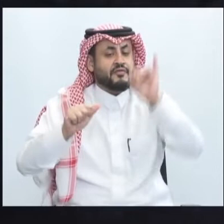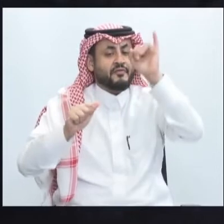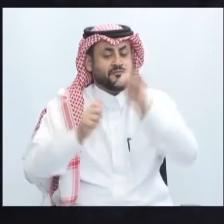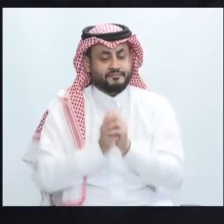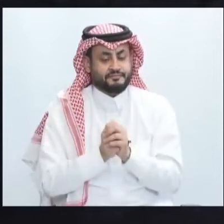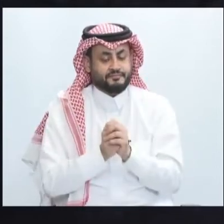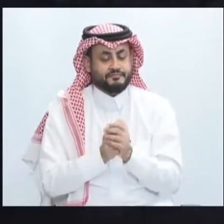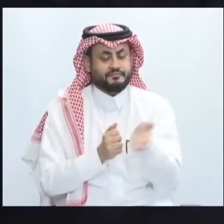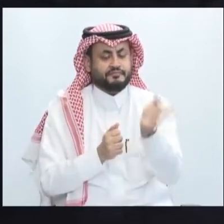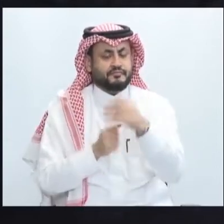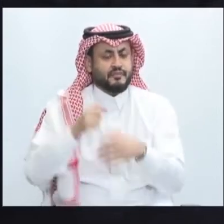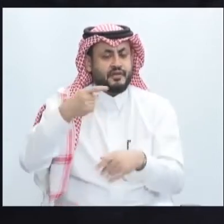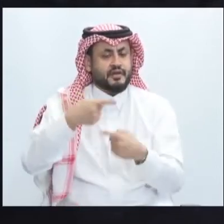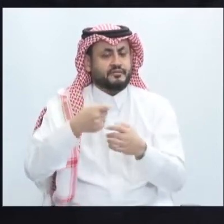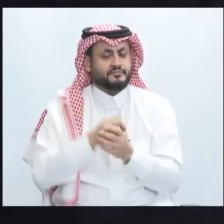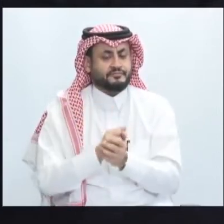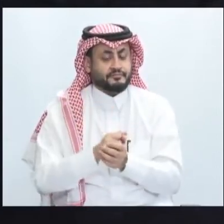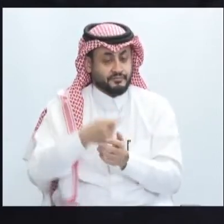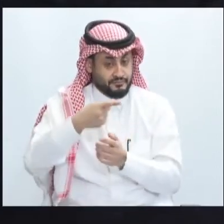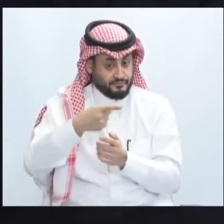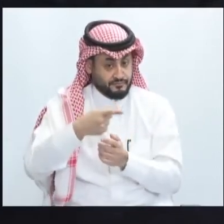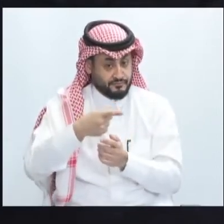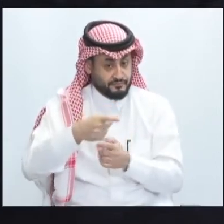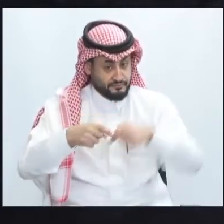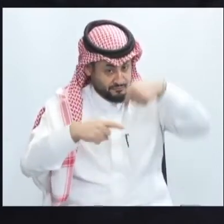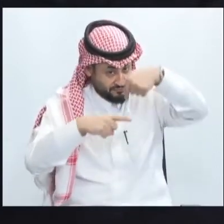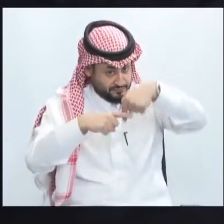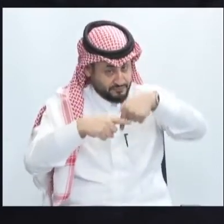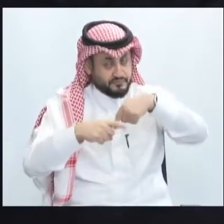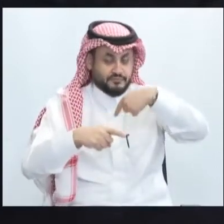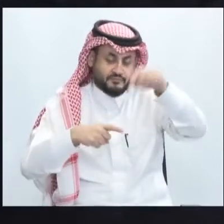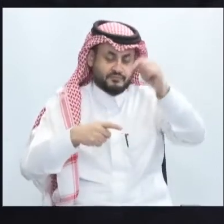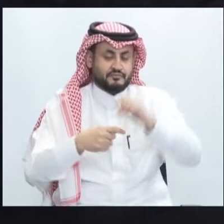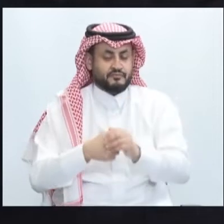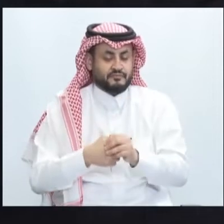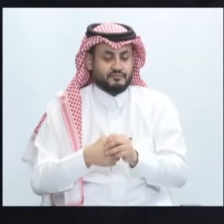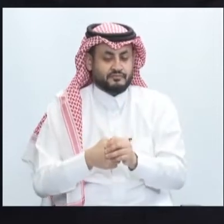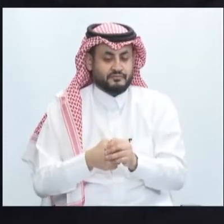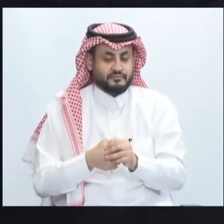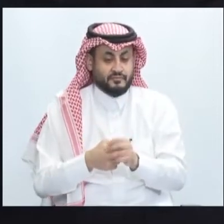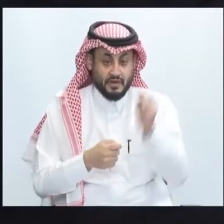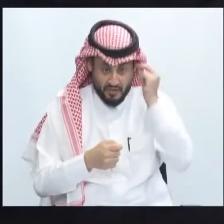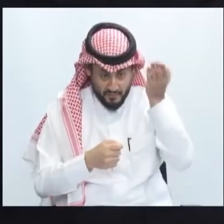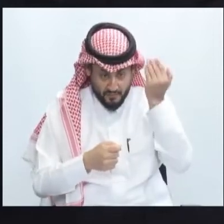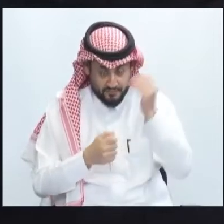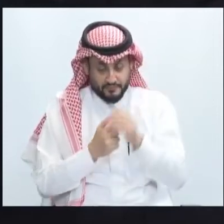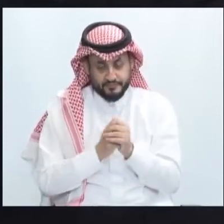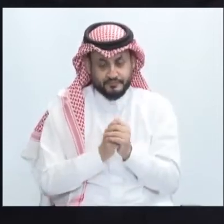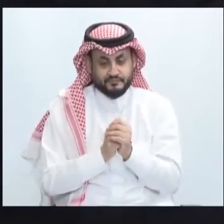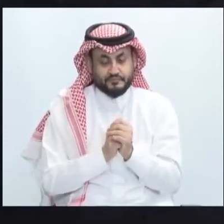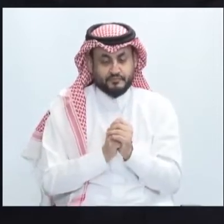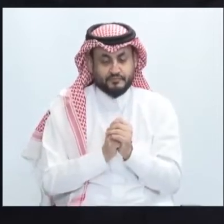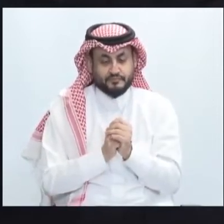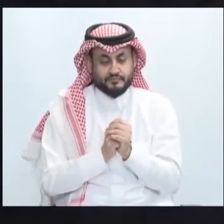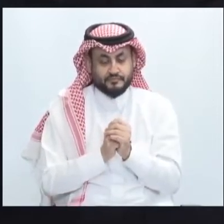That's right. What about G? Do you remember? Tail, excellent. So we have